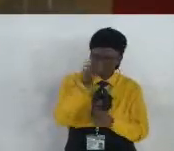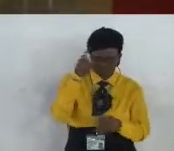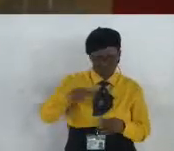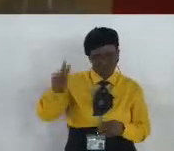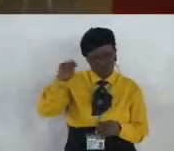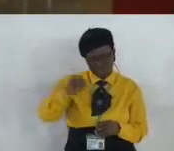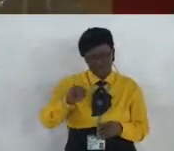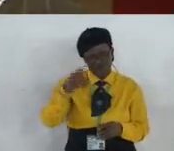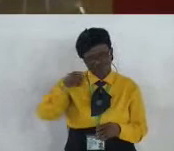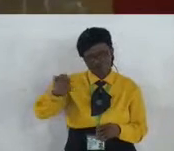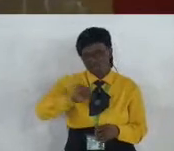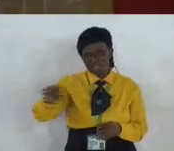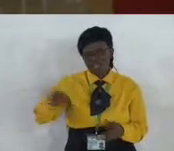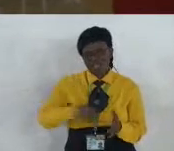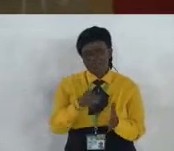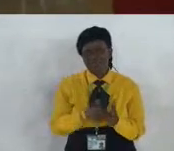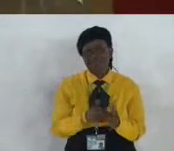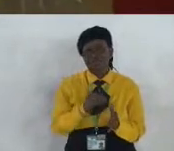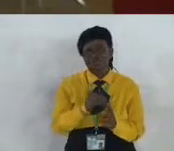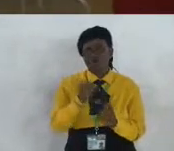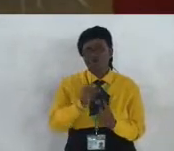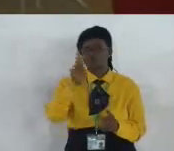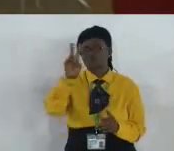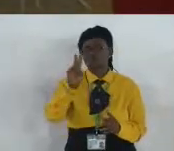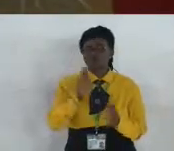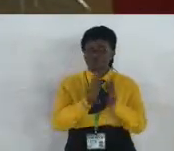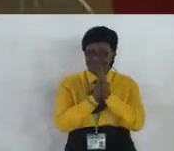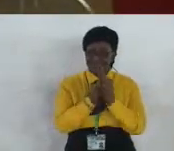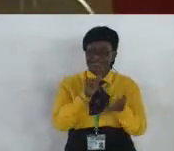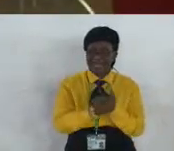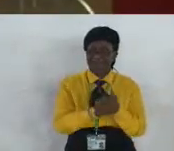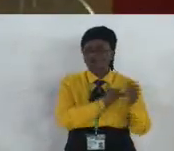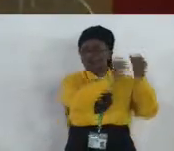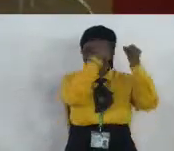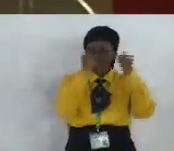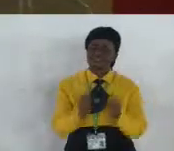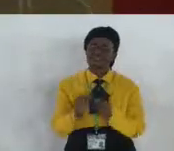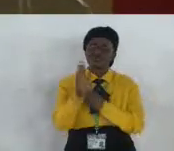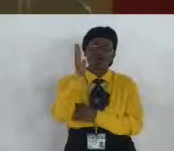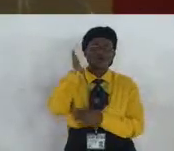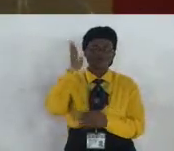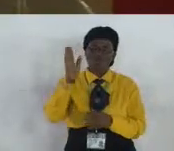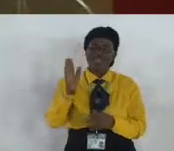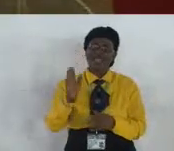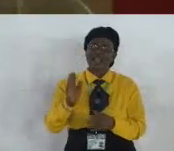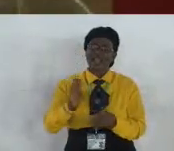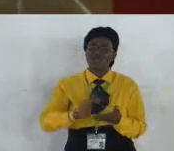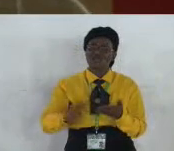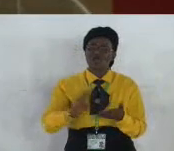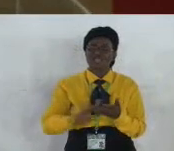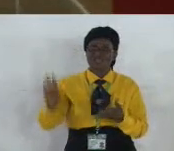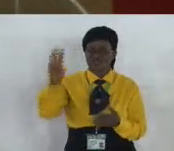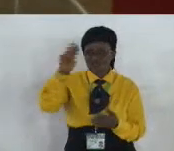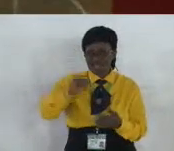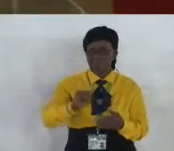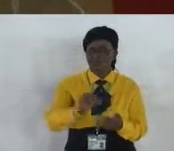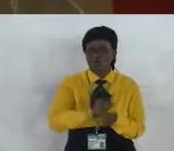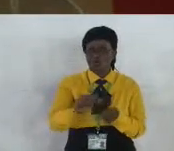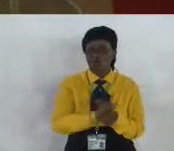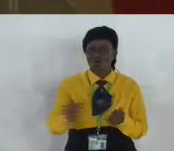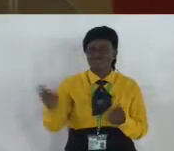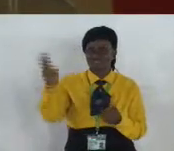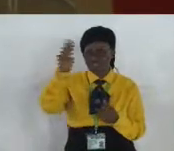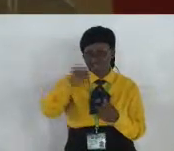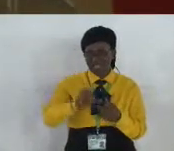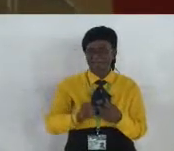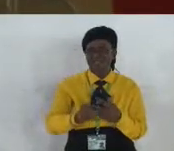or two. Pray that the Almighty God will forgive them, will save their souls, will wash them clean in